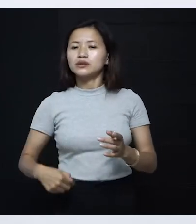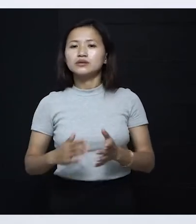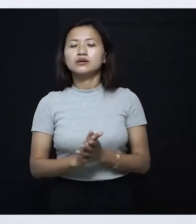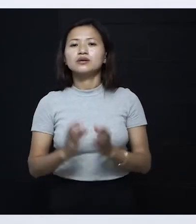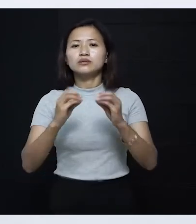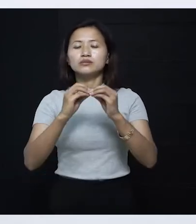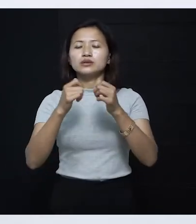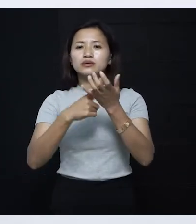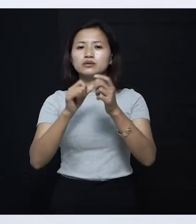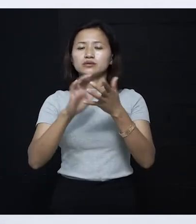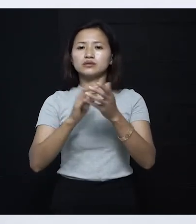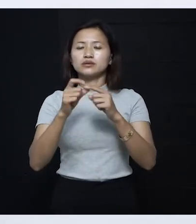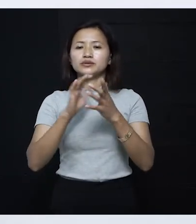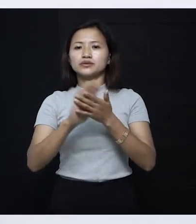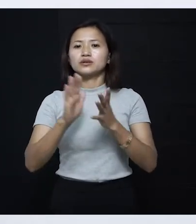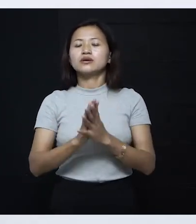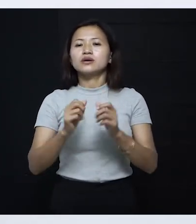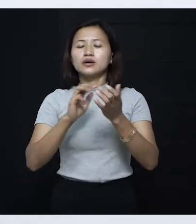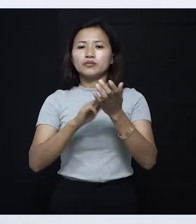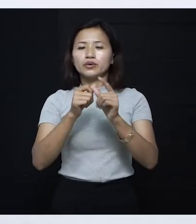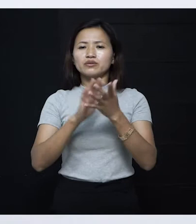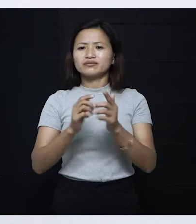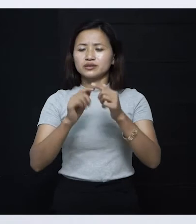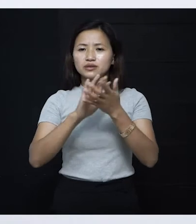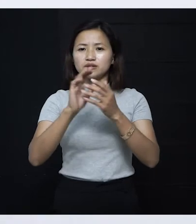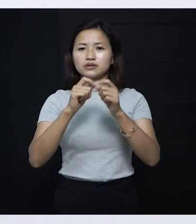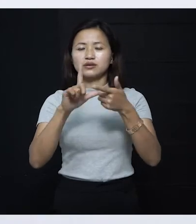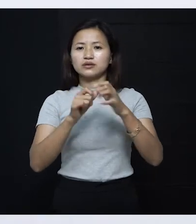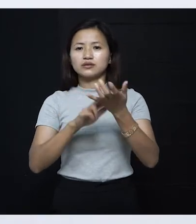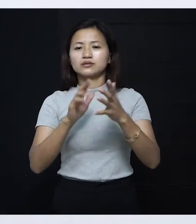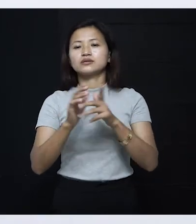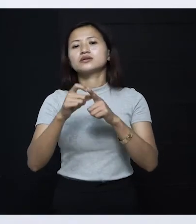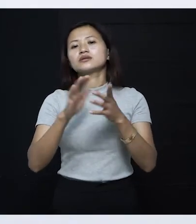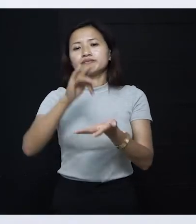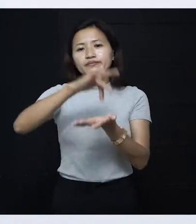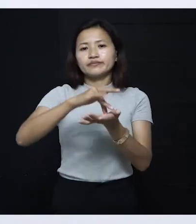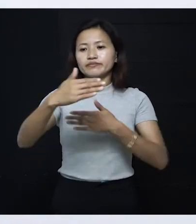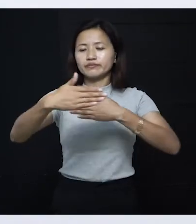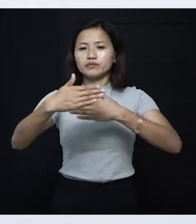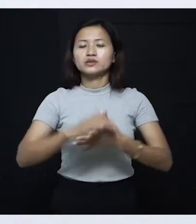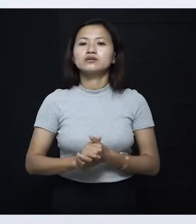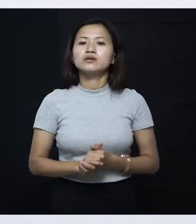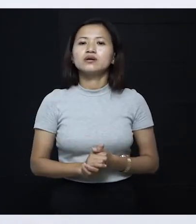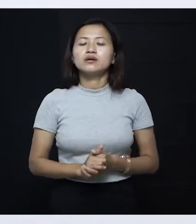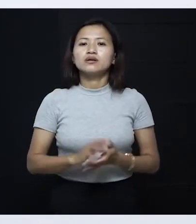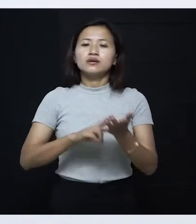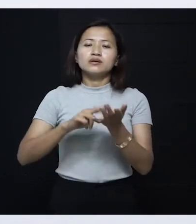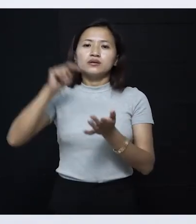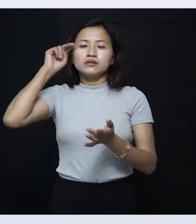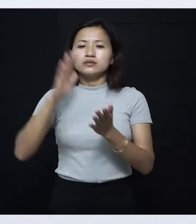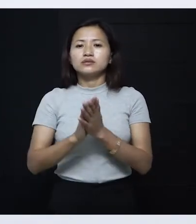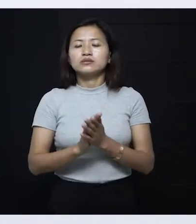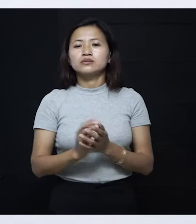China, Bangladesh, Myanmar, Thailand, all these are close to us. And that is why Nagaland is called as a